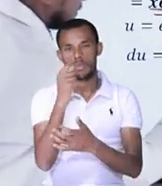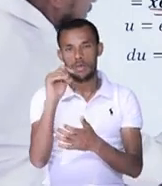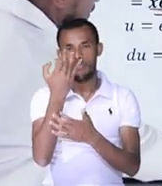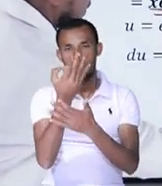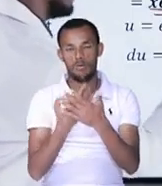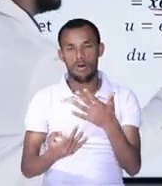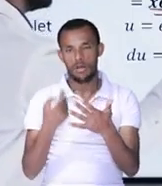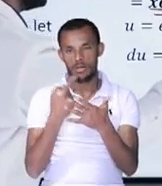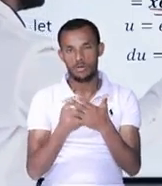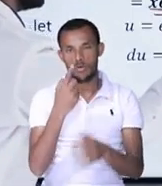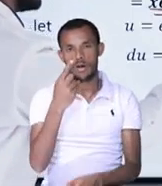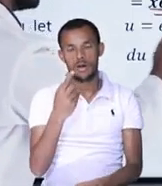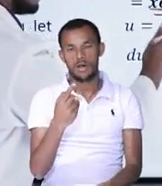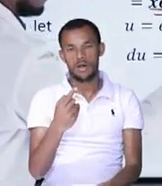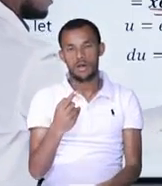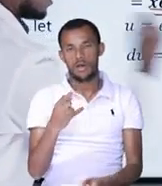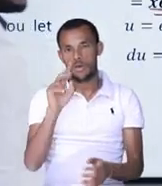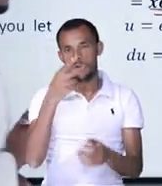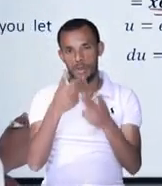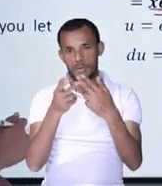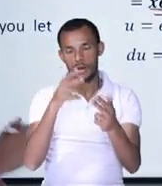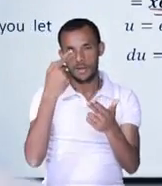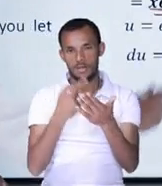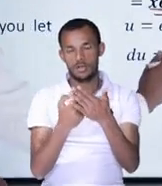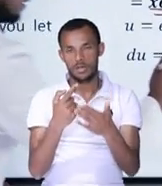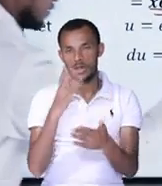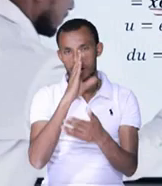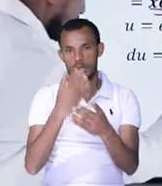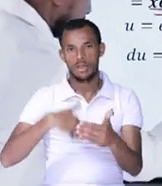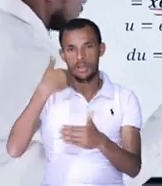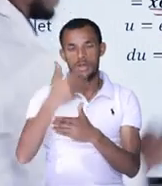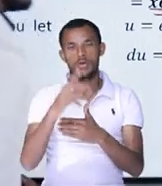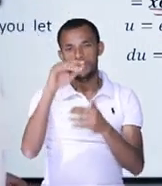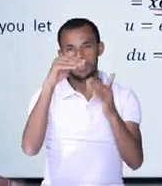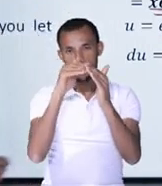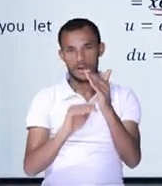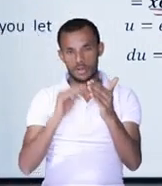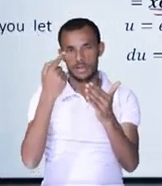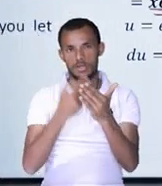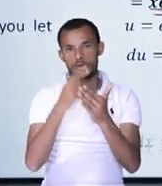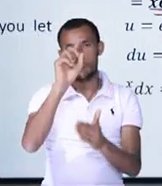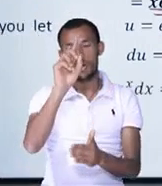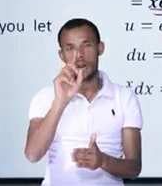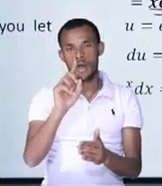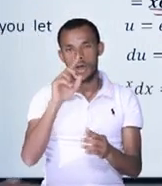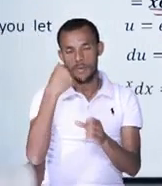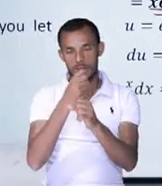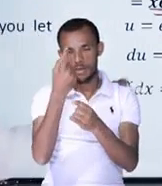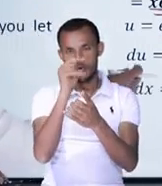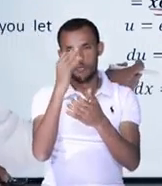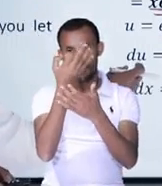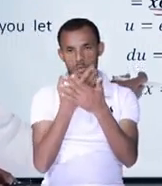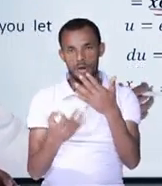this one, you multiply these two, and then you subtract this one. Therefore, applying the